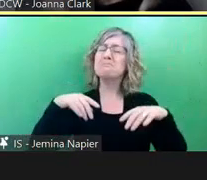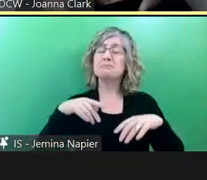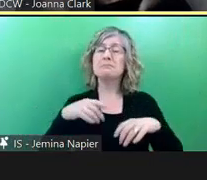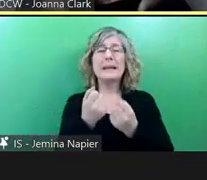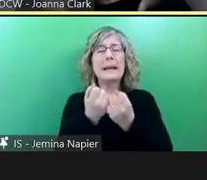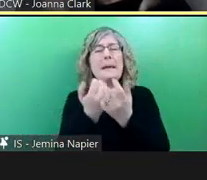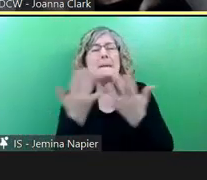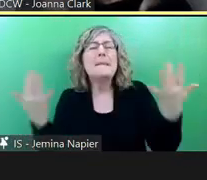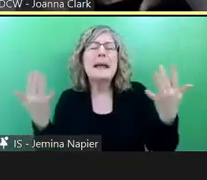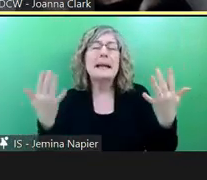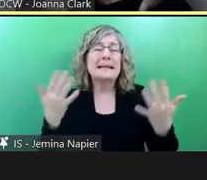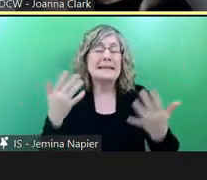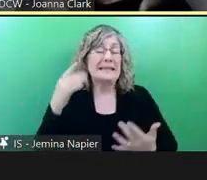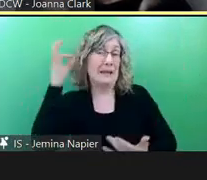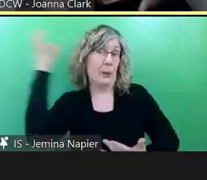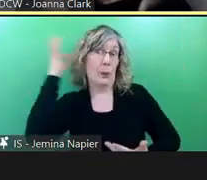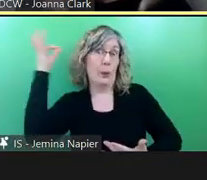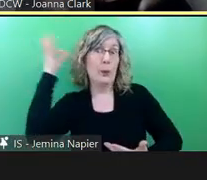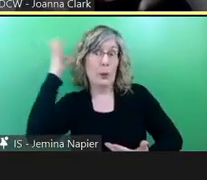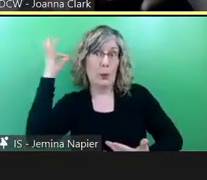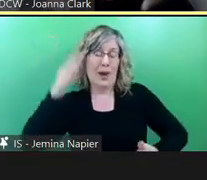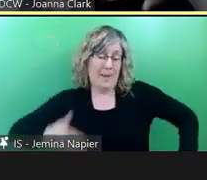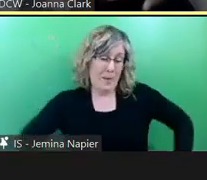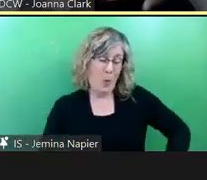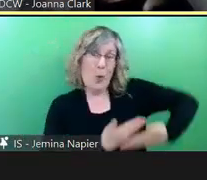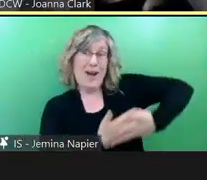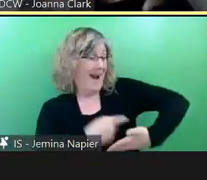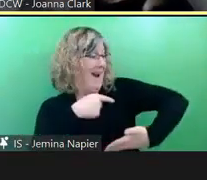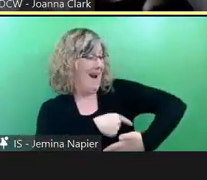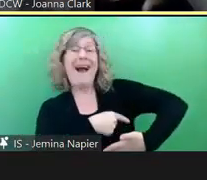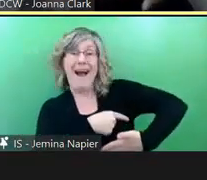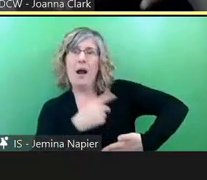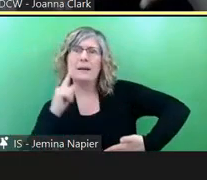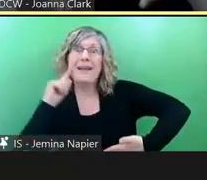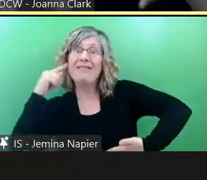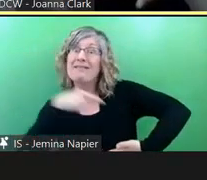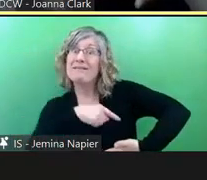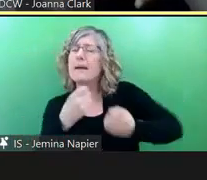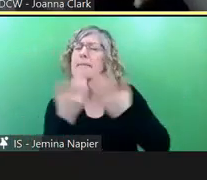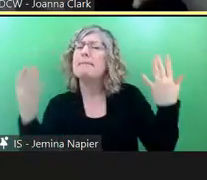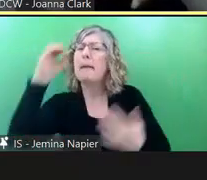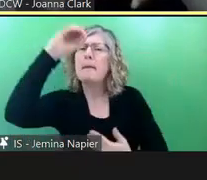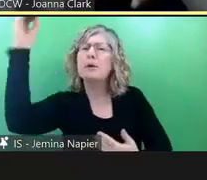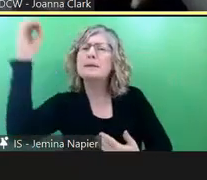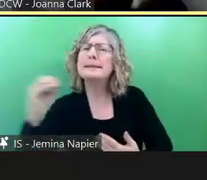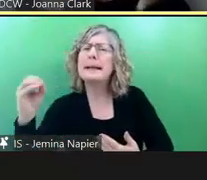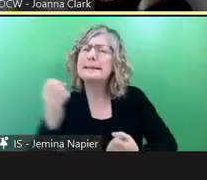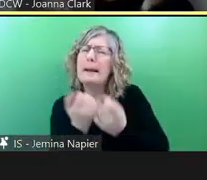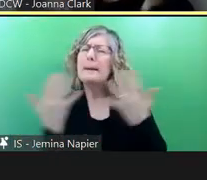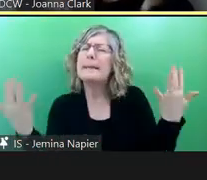to hearing families, into hearing families, babies that are born deaf? And then